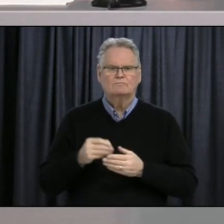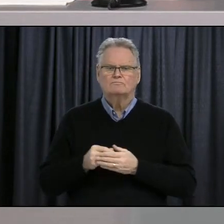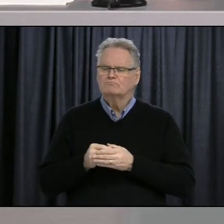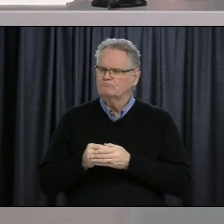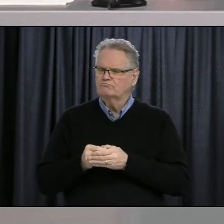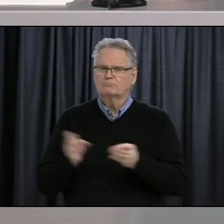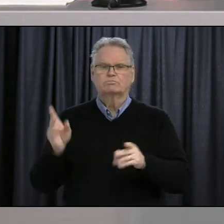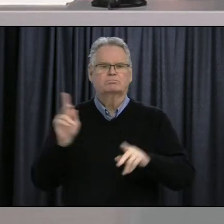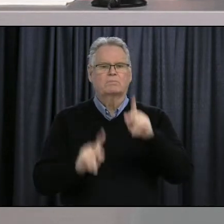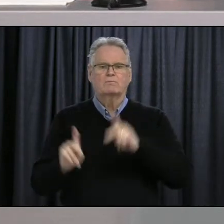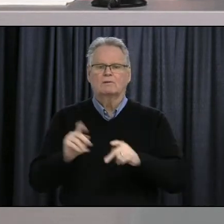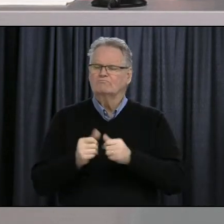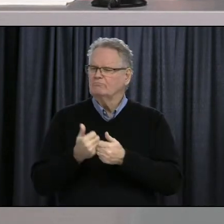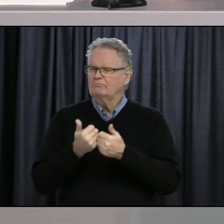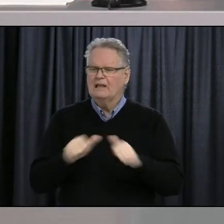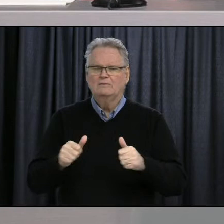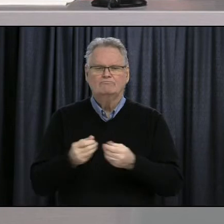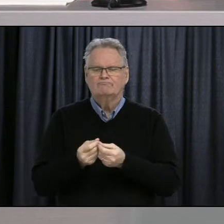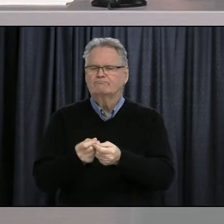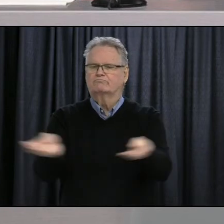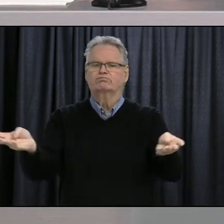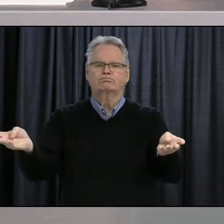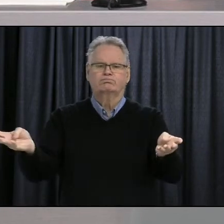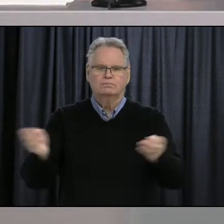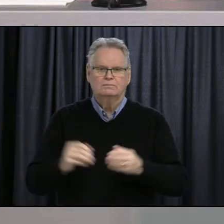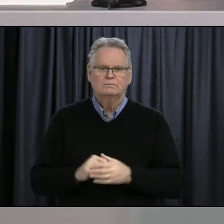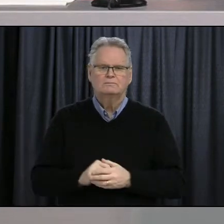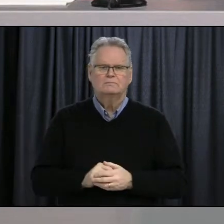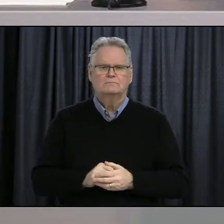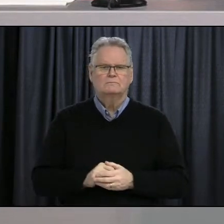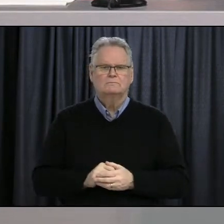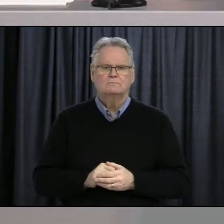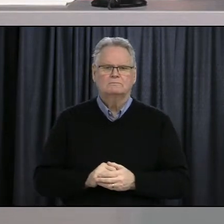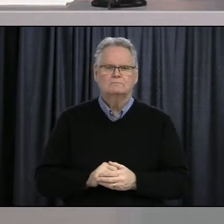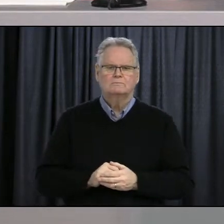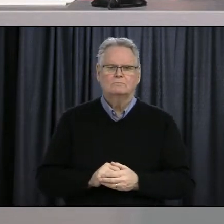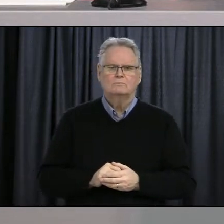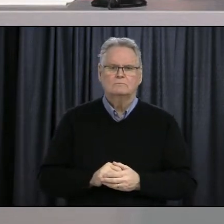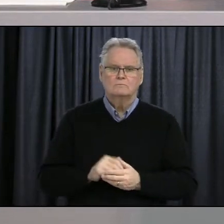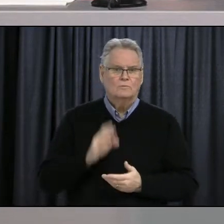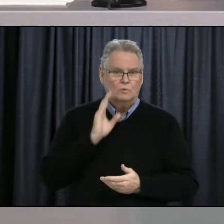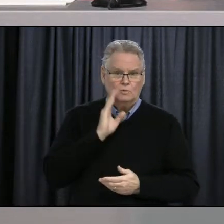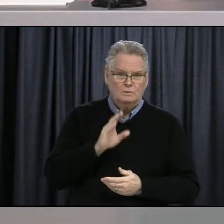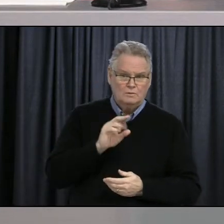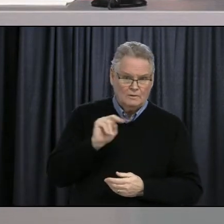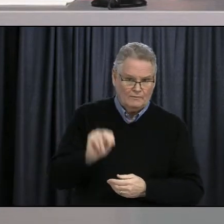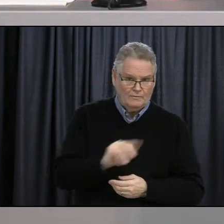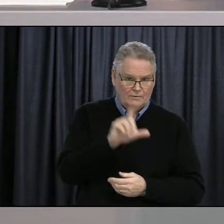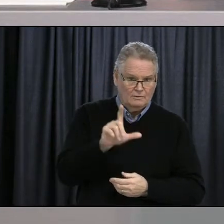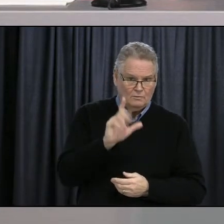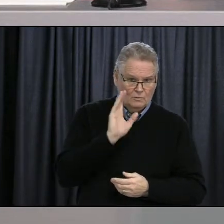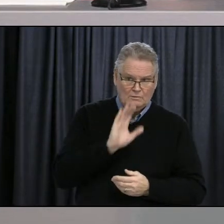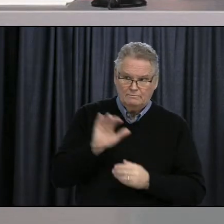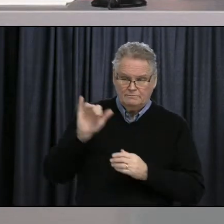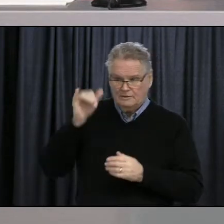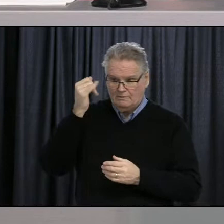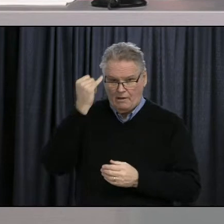appointment. Is the province looking to do something similar for those over the age of 85 as they are listed in the Priority 1 group?